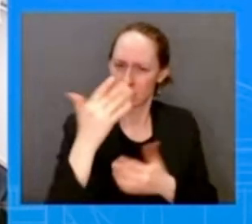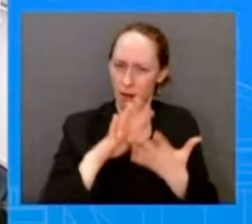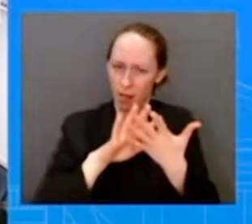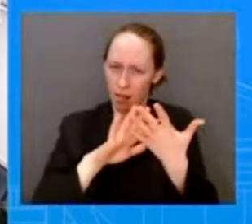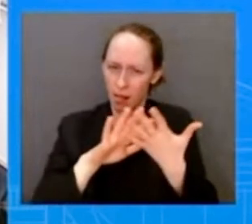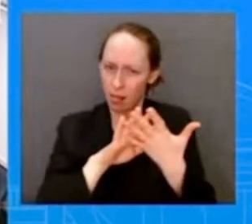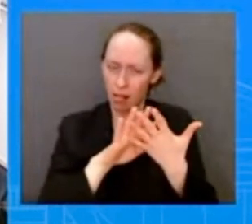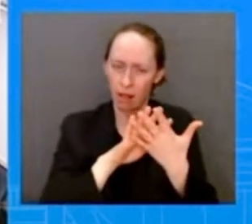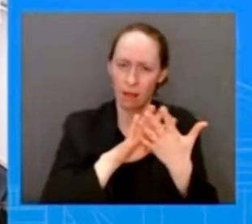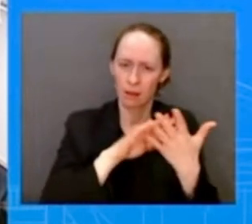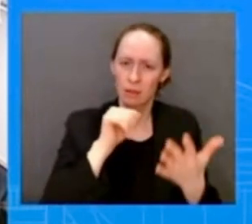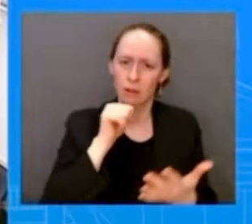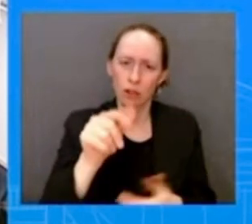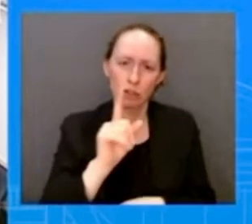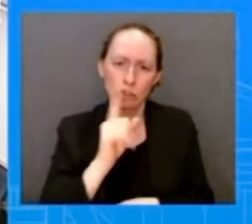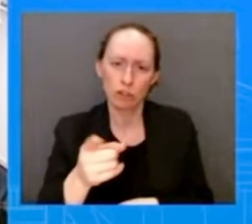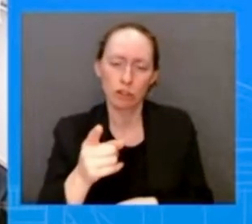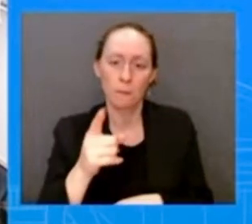could sanction